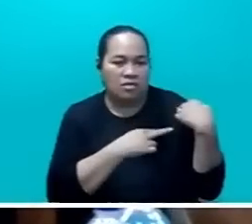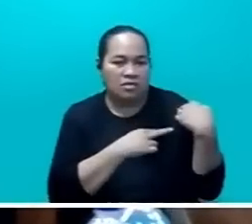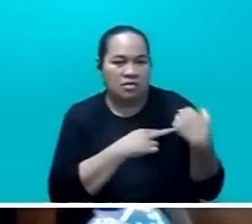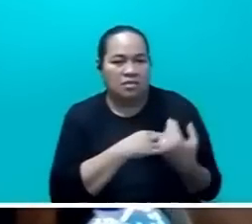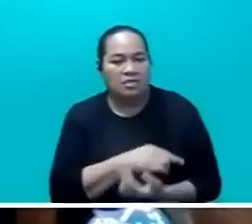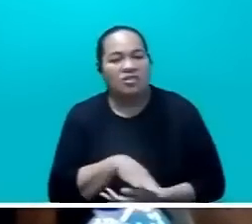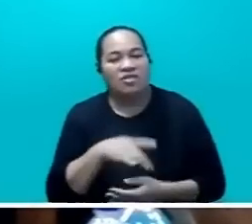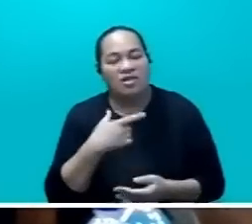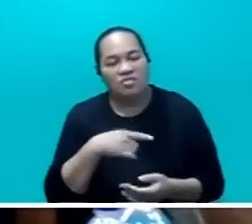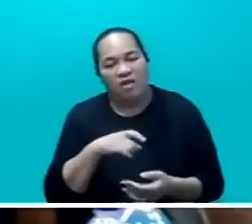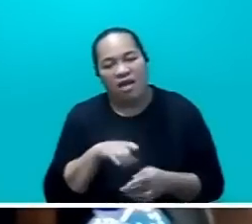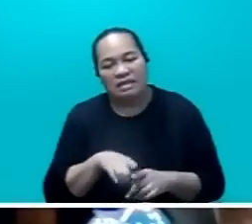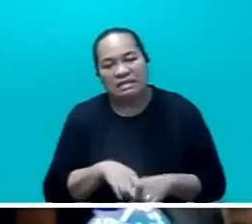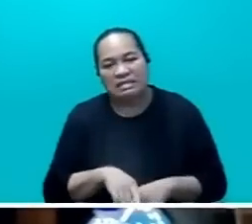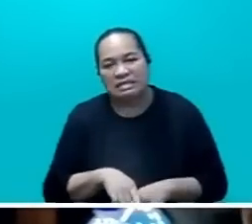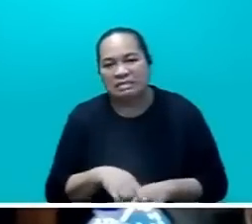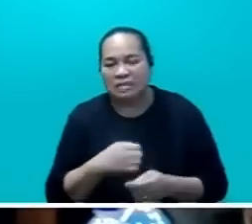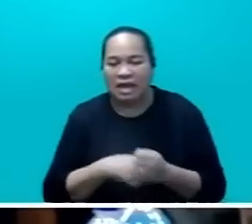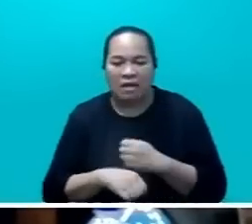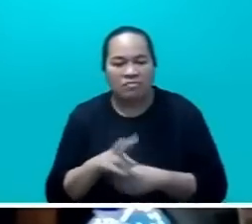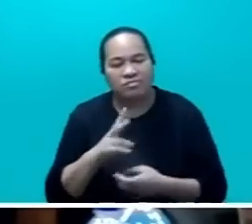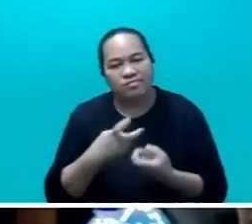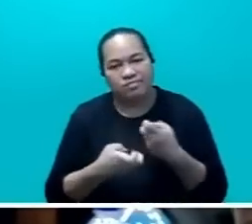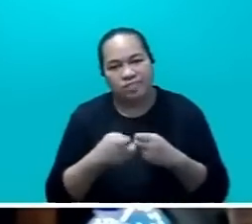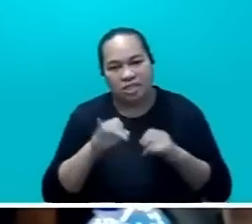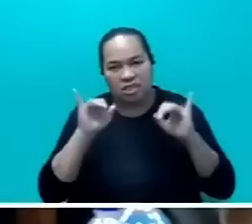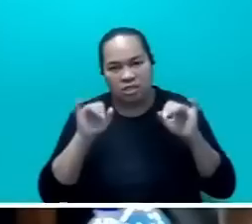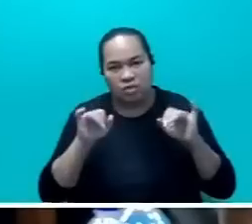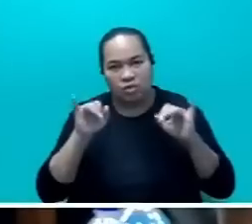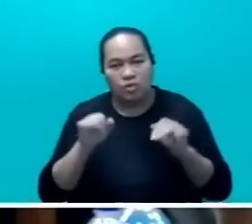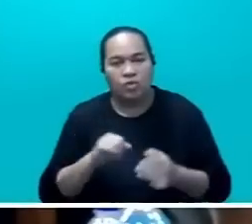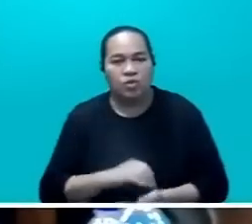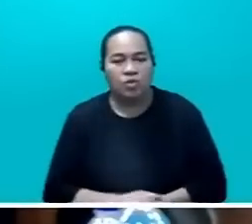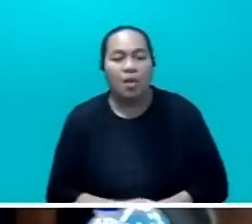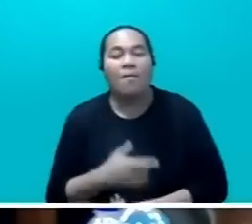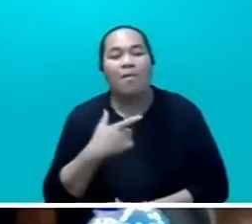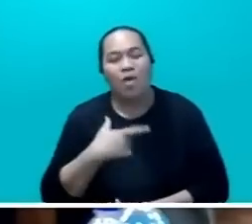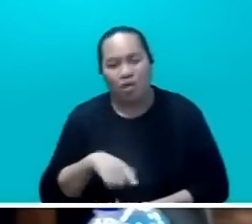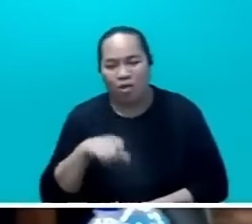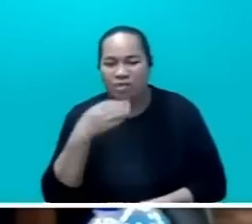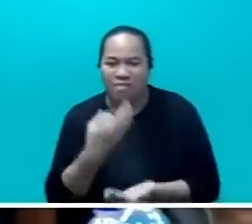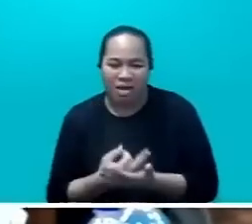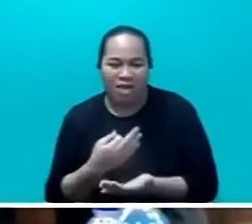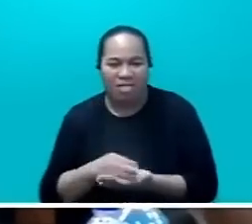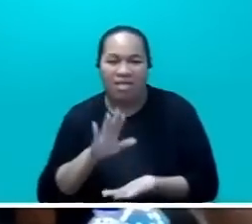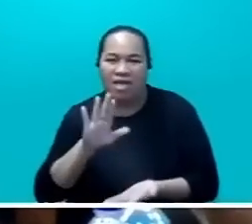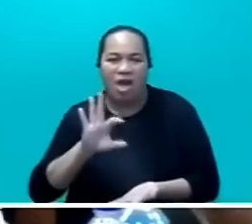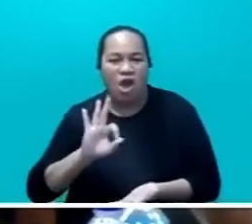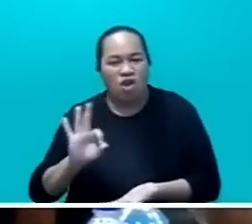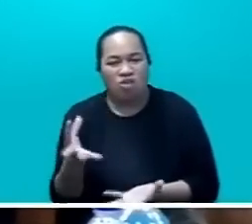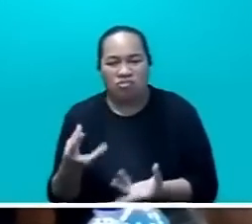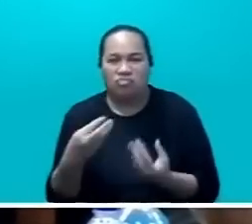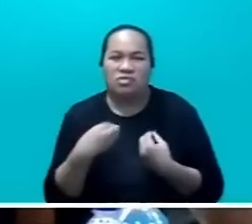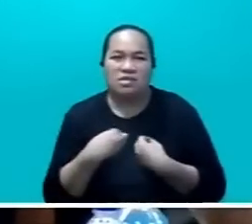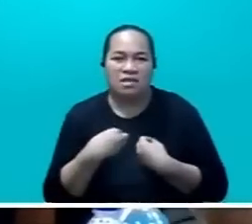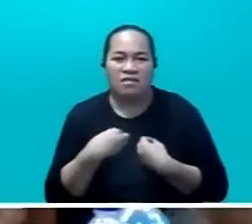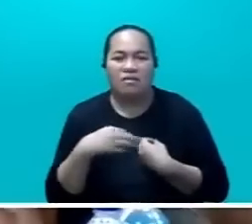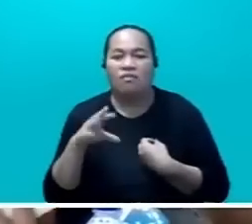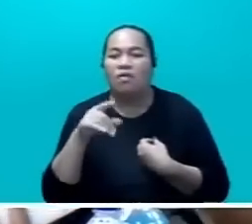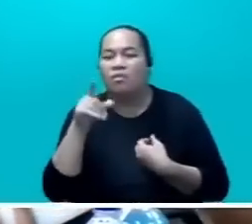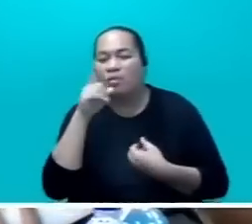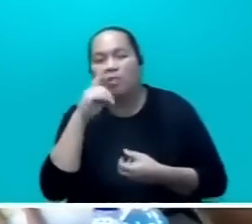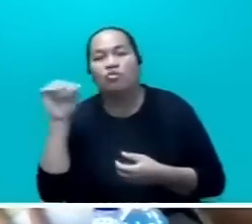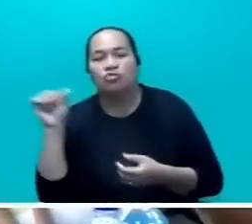has become a major concern due to the current financial state of